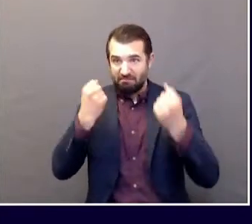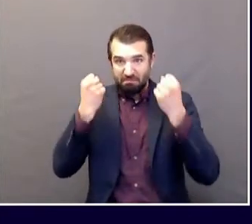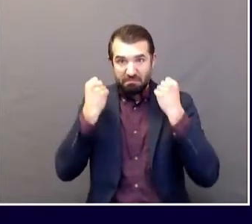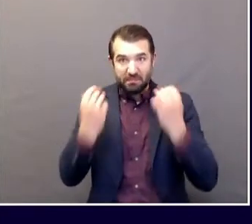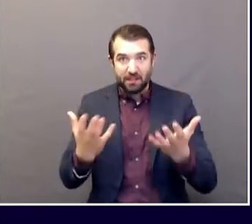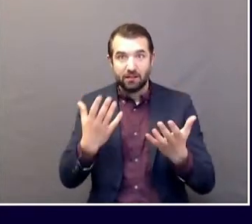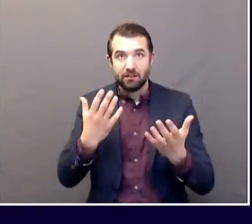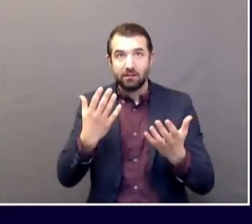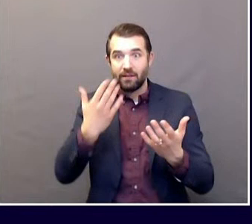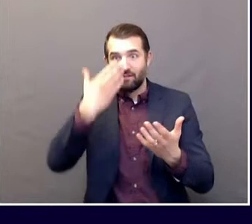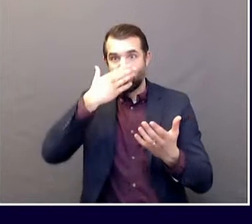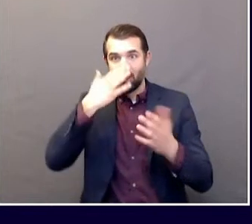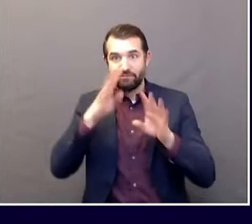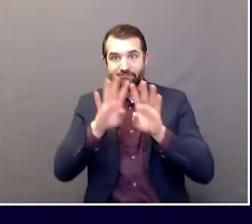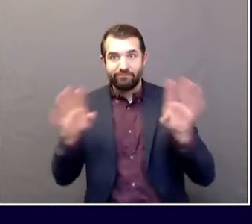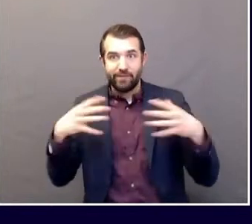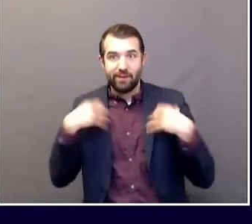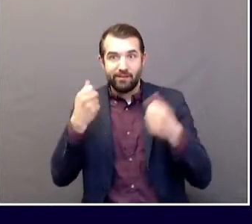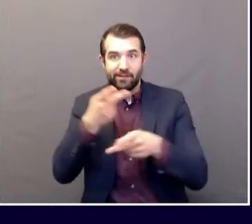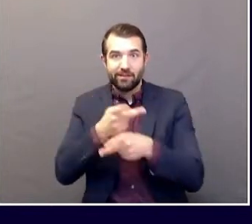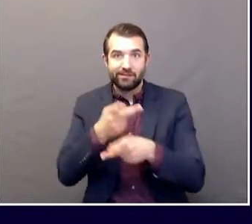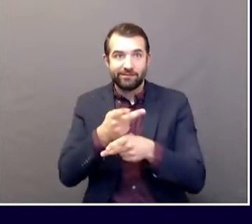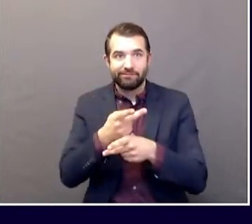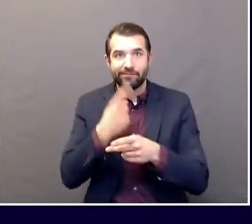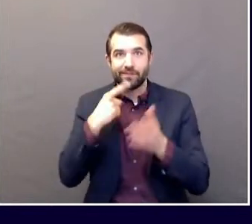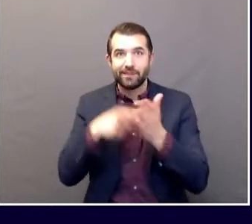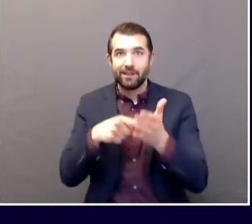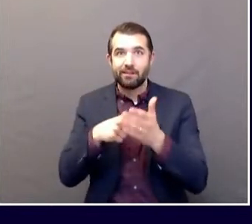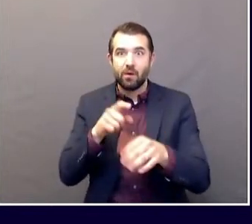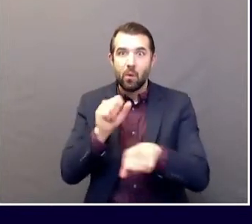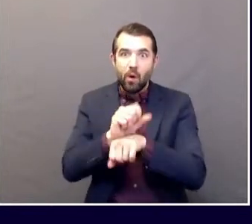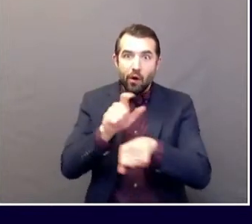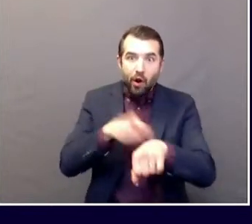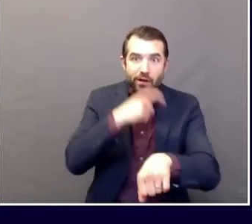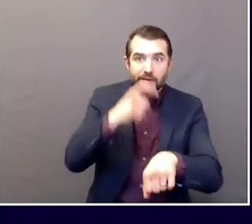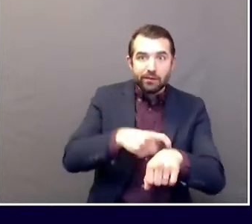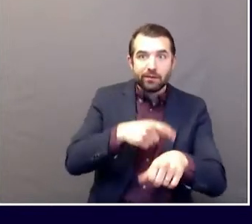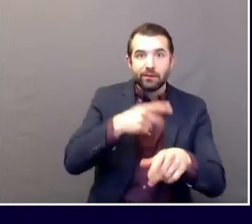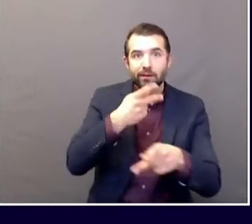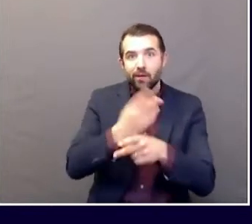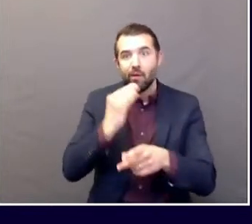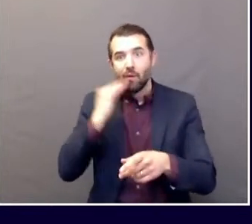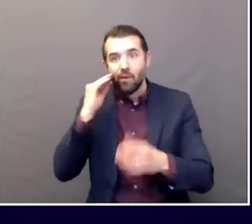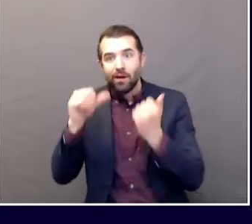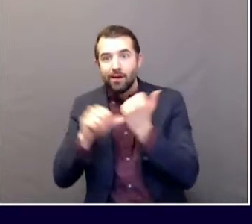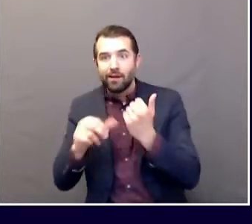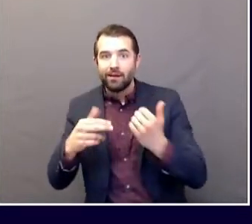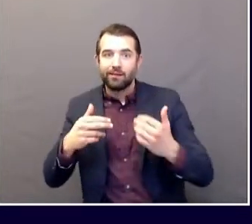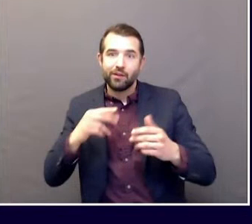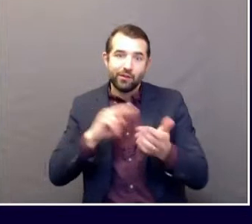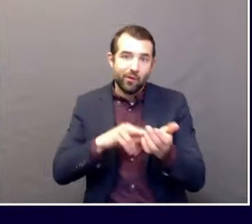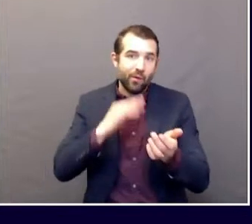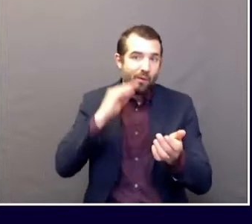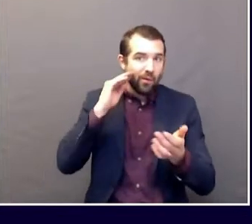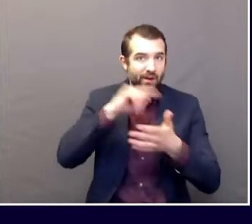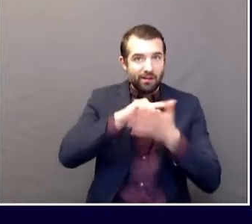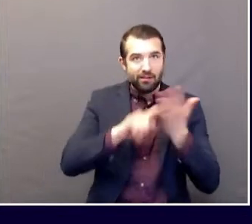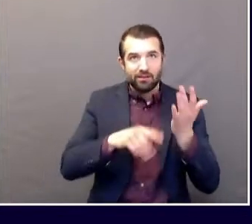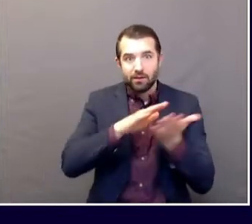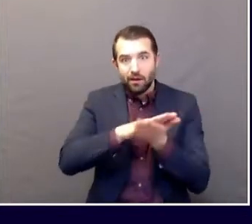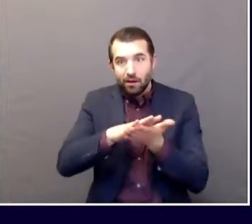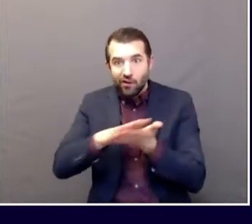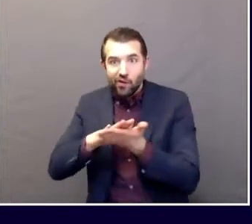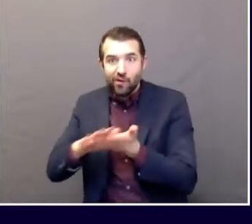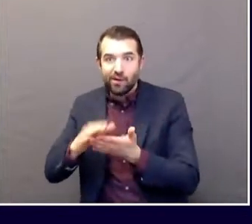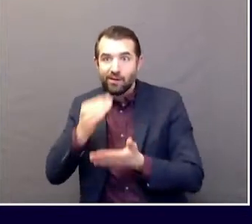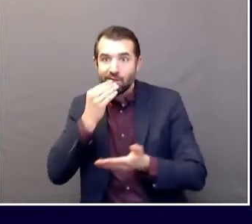example, those that work in long-term care facilities, those that work in those facilities in custodial or food service venues,